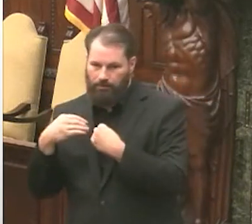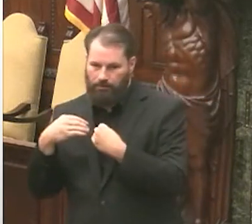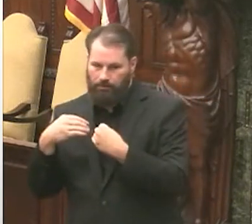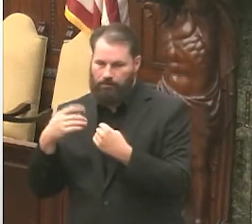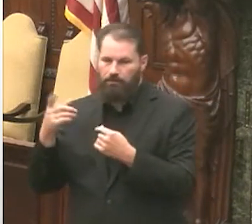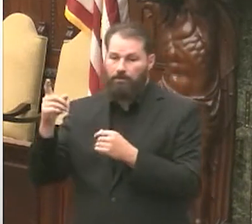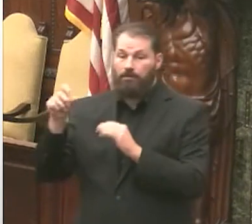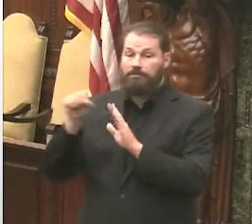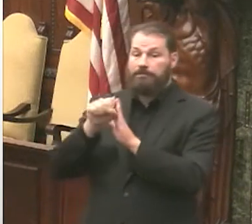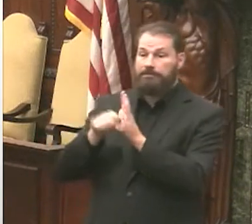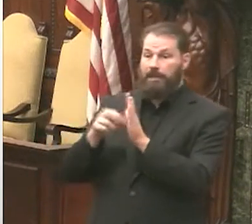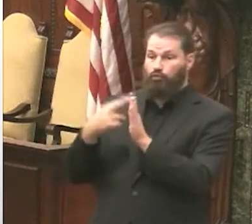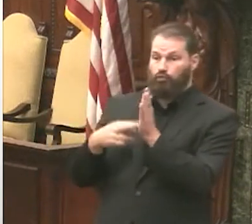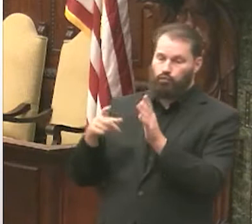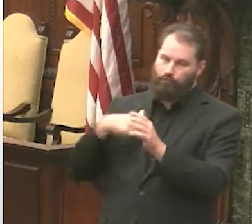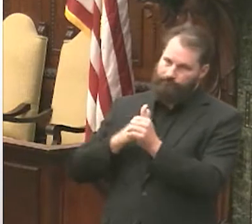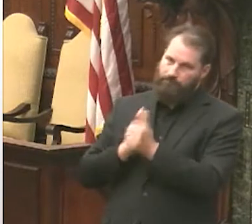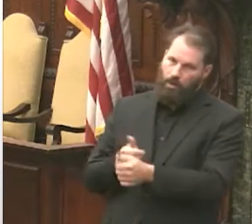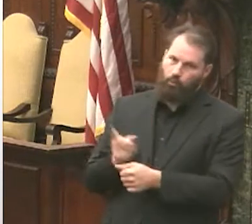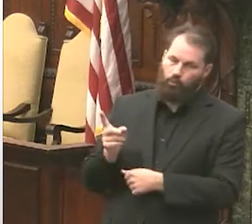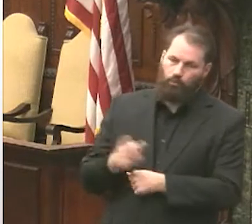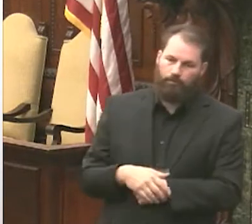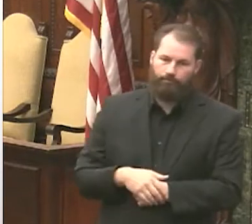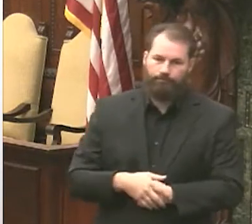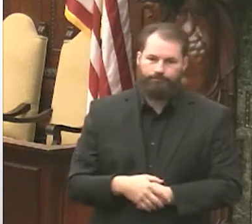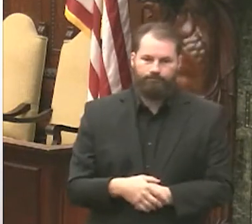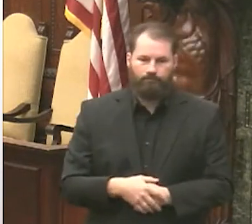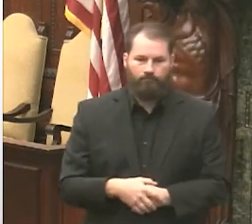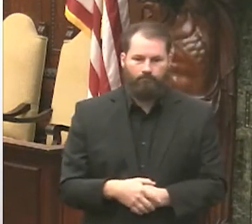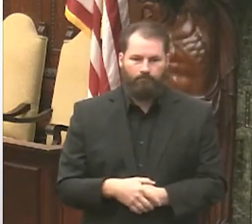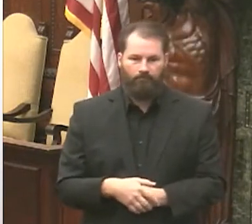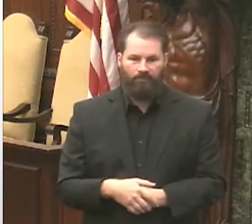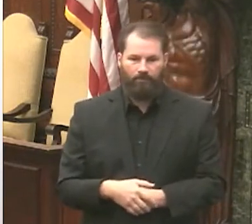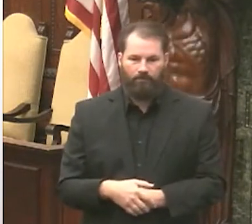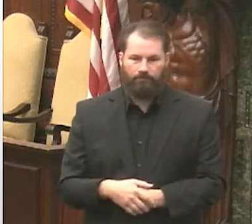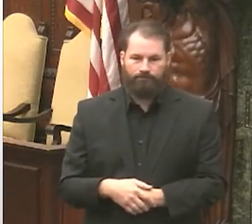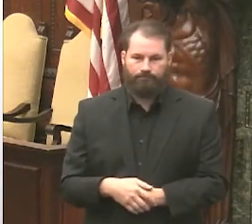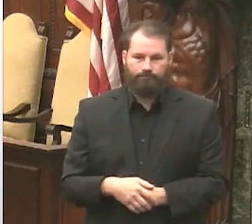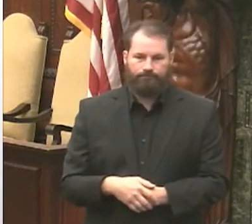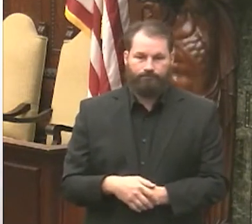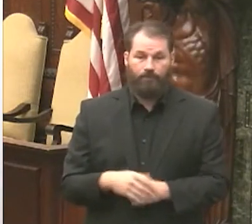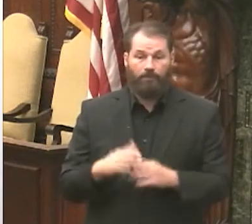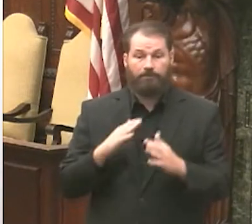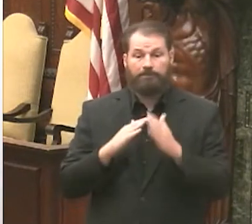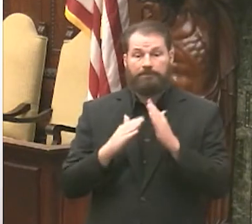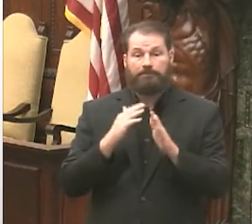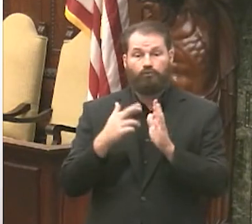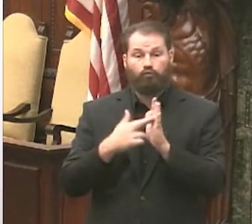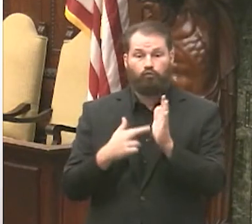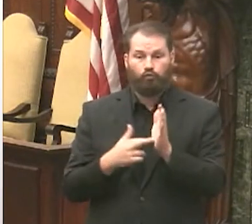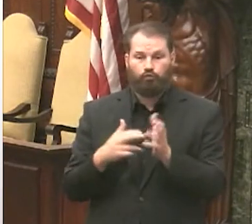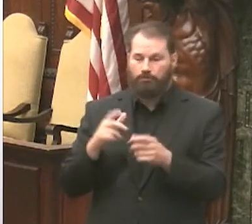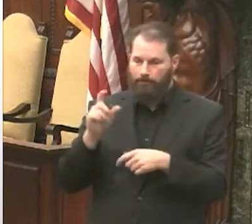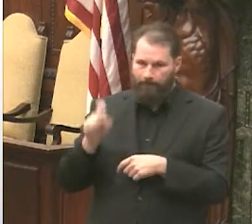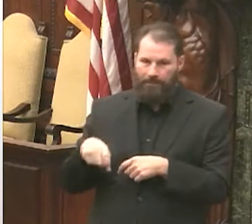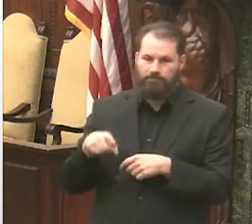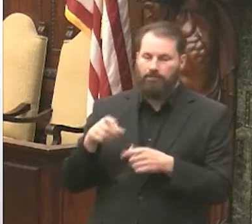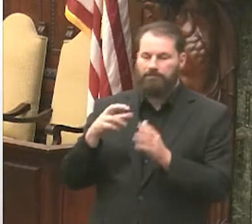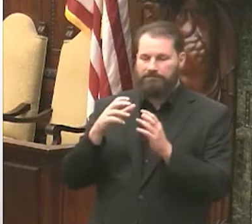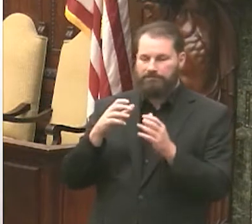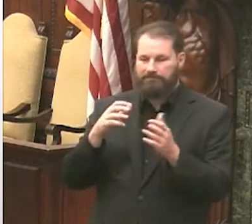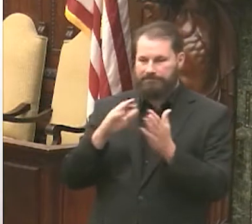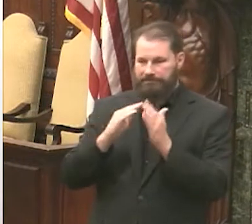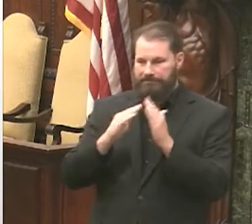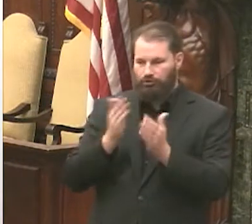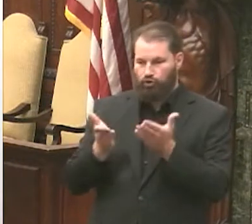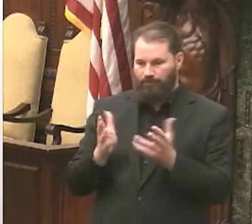are clearly even higher risk settings than restaurants. And the city rule is that servers have to wear masks and face shields. That's because the